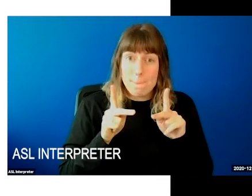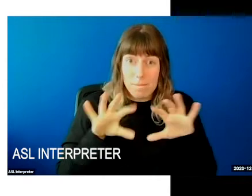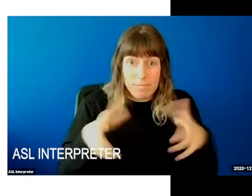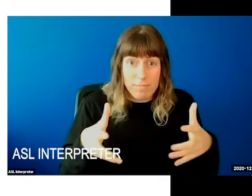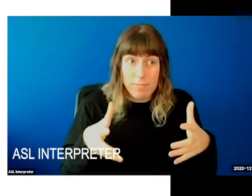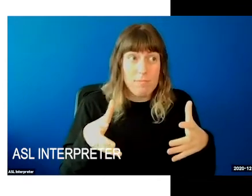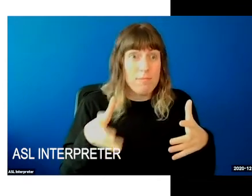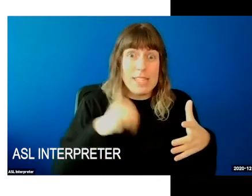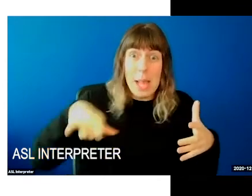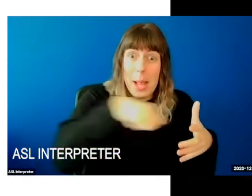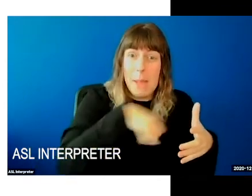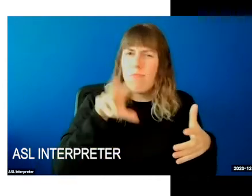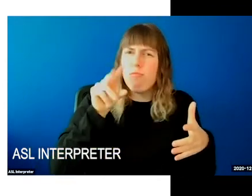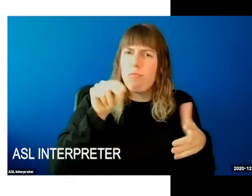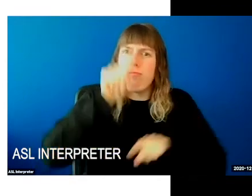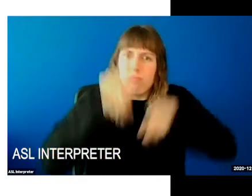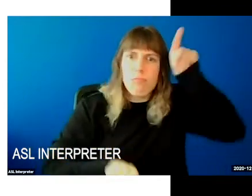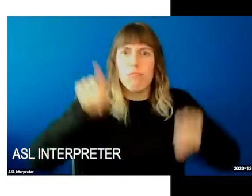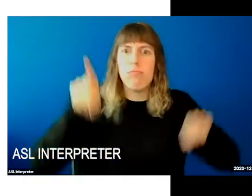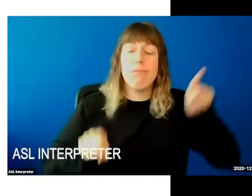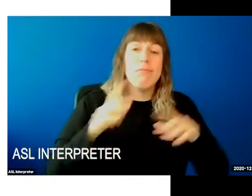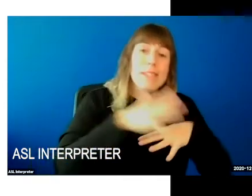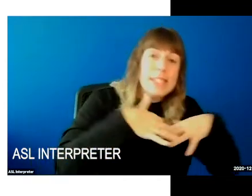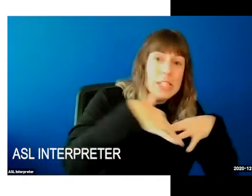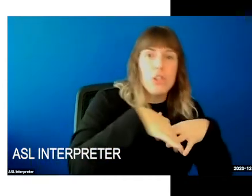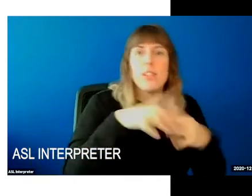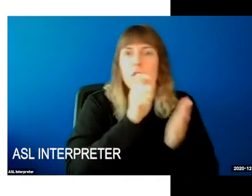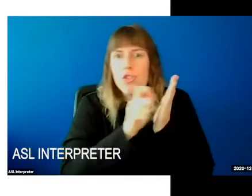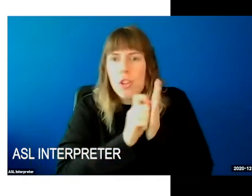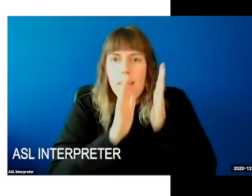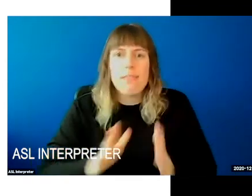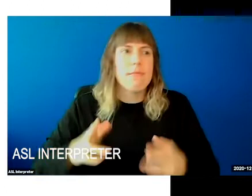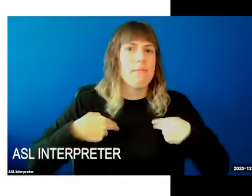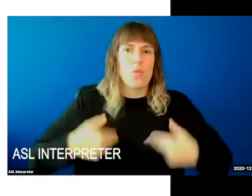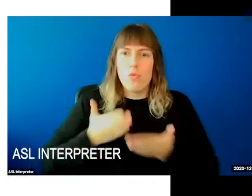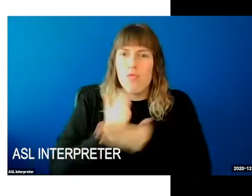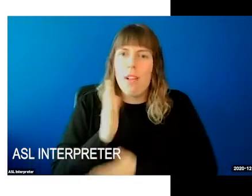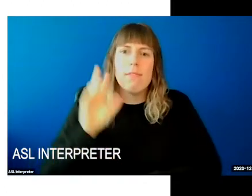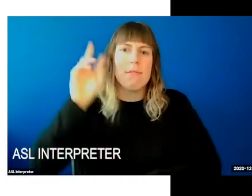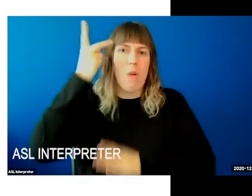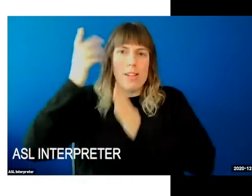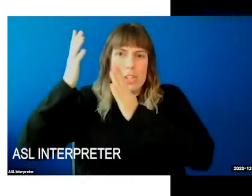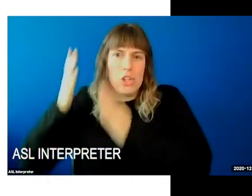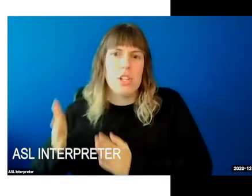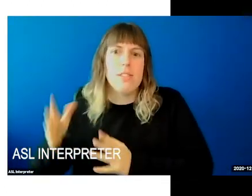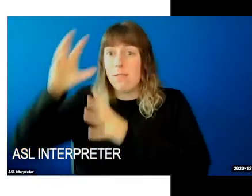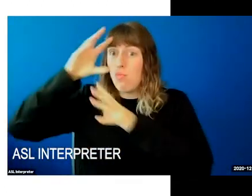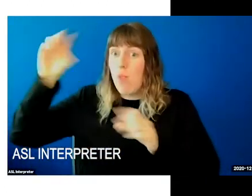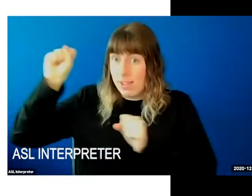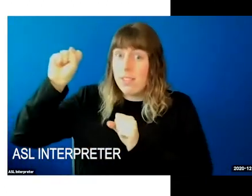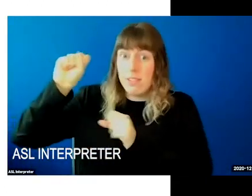they call the different Mexicos: indigenous people, journalists, human rights activists, politicians, people from the